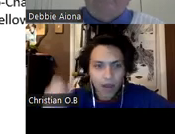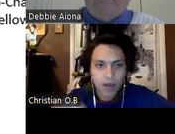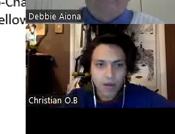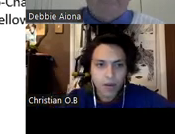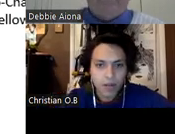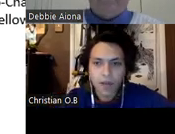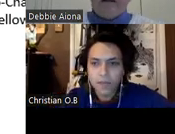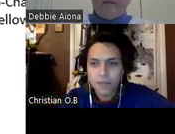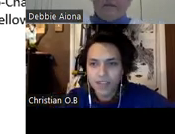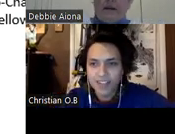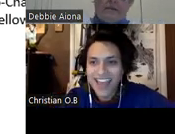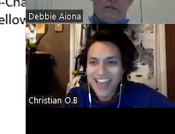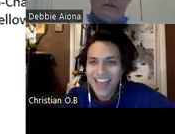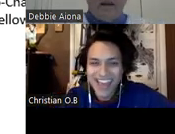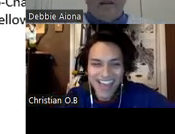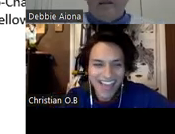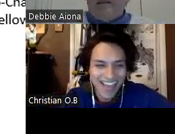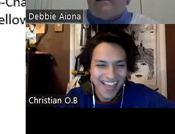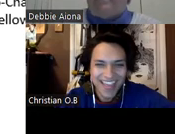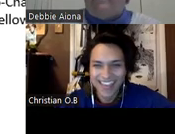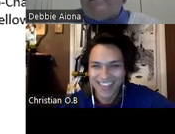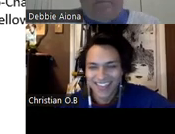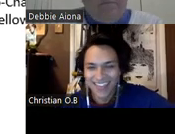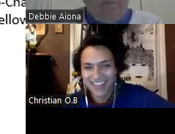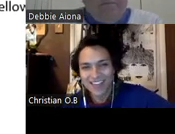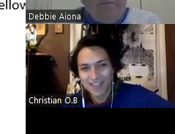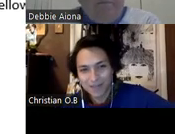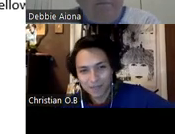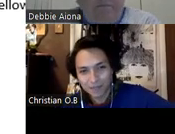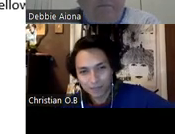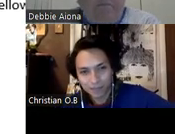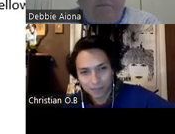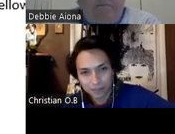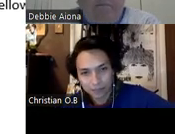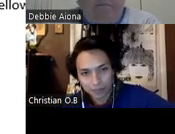yeah. Yeah. Okay. Thanks. Okay. Thanks.